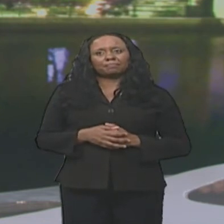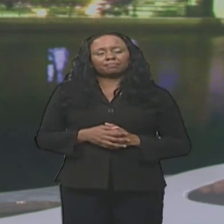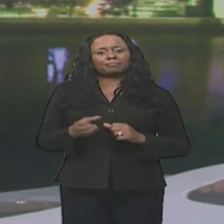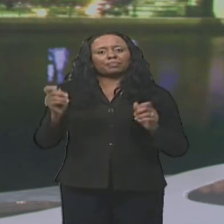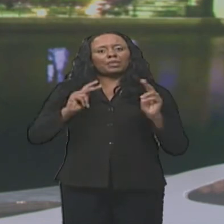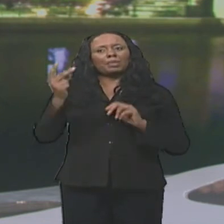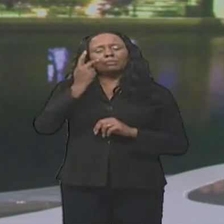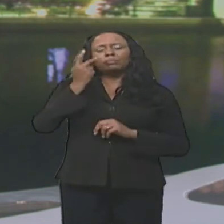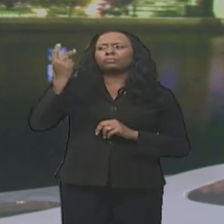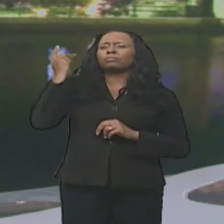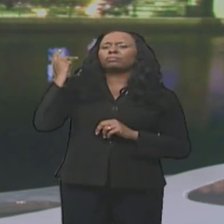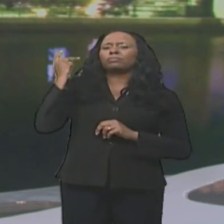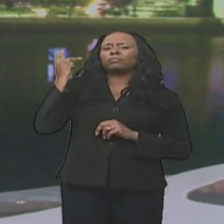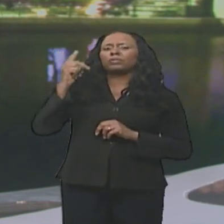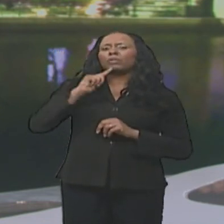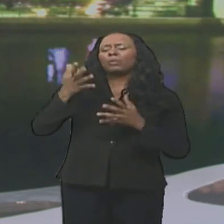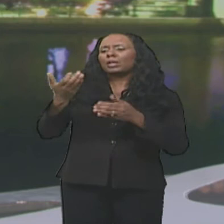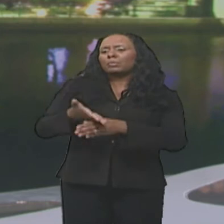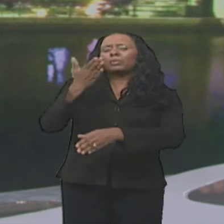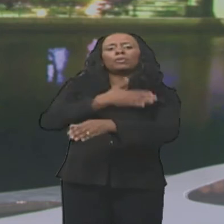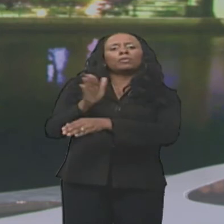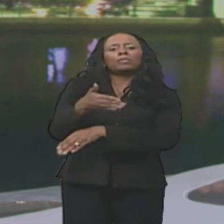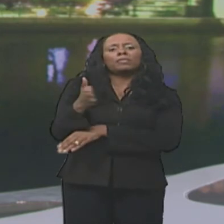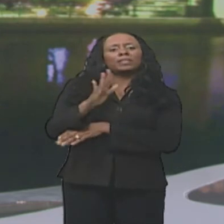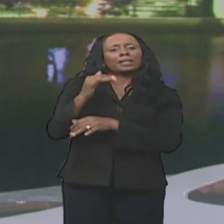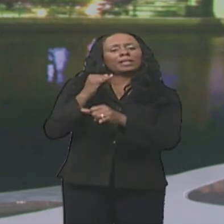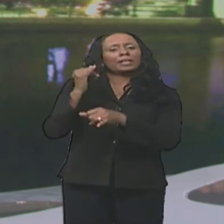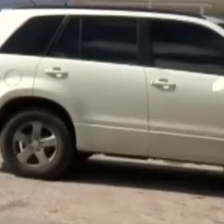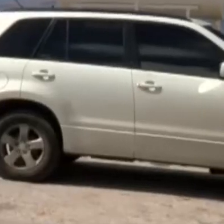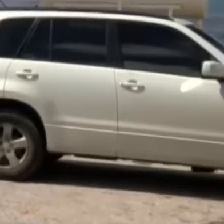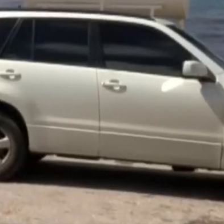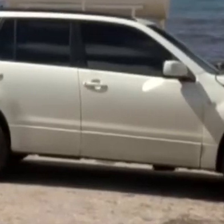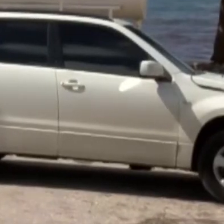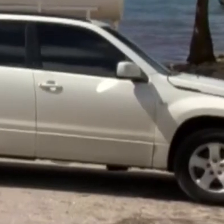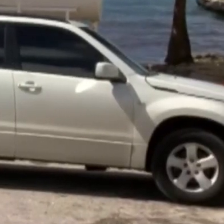her unwavering commitment to the improvement of the fishing industry in Barbados.